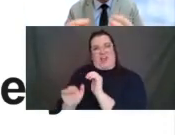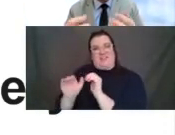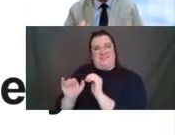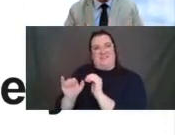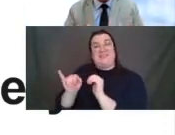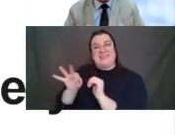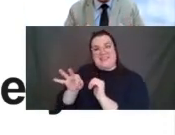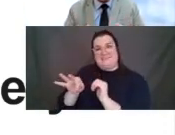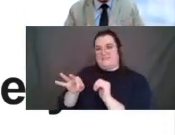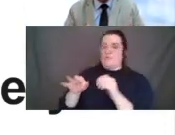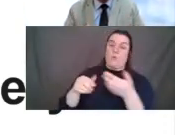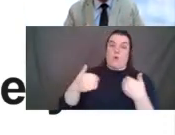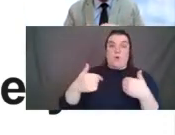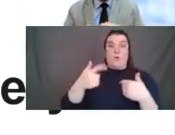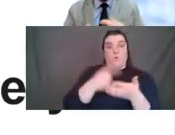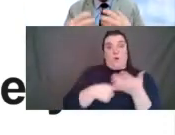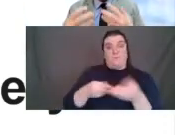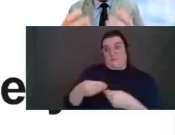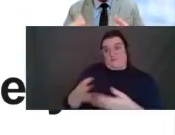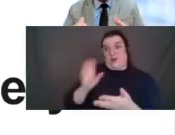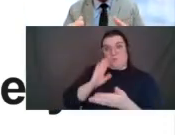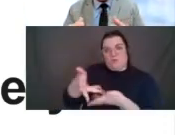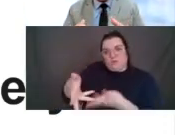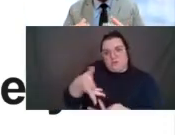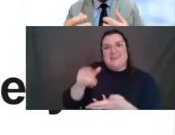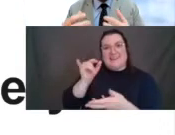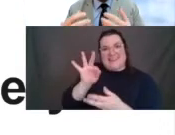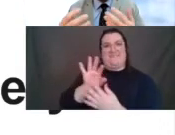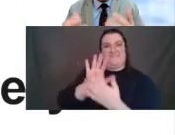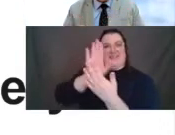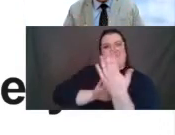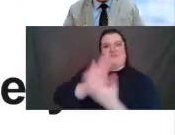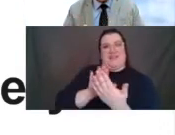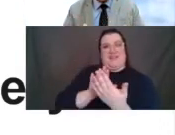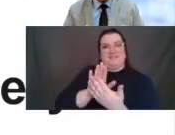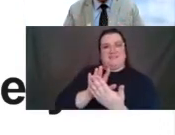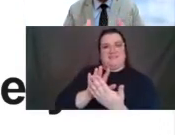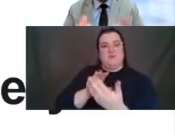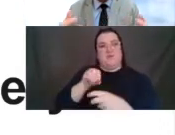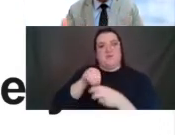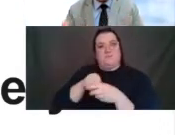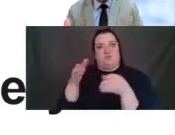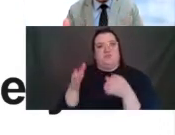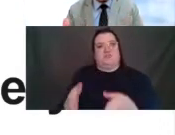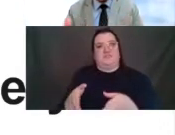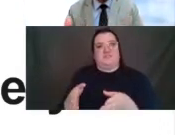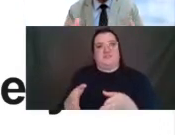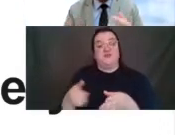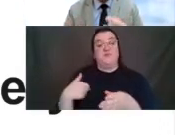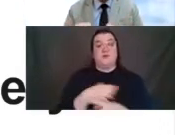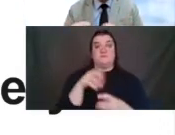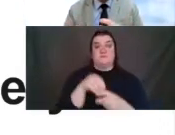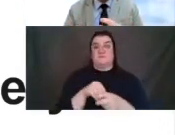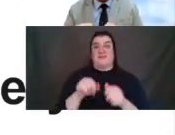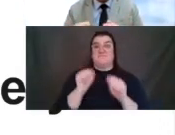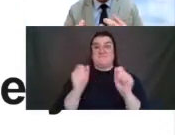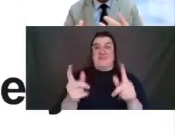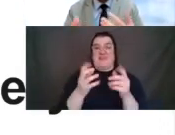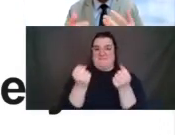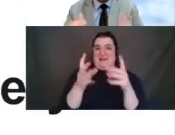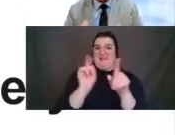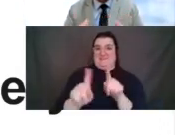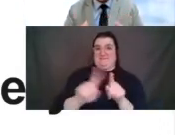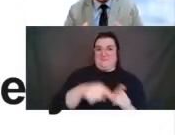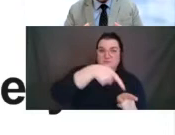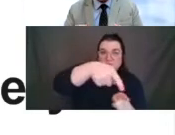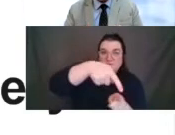face-to-face or in person. So we've been able to do that as a part of some of our intervention services across different disciplines, but we've also done that as a part of some of